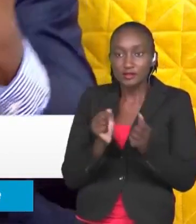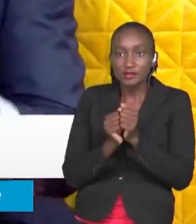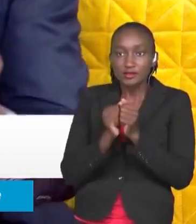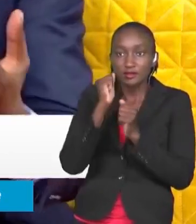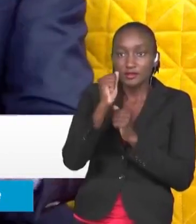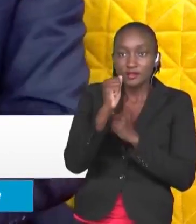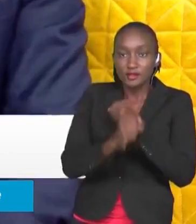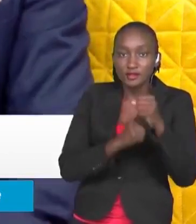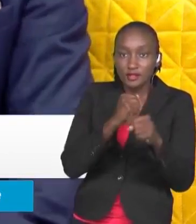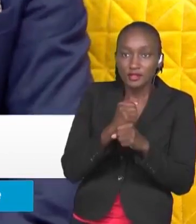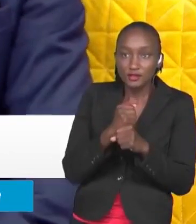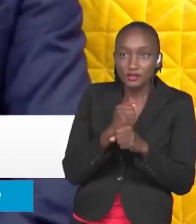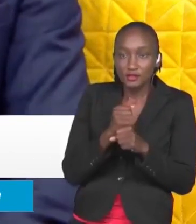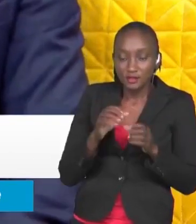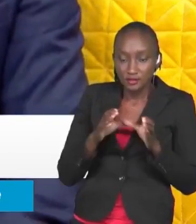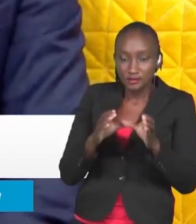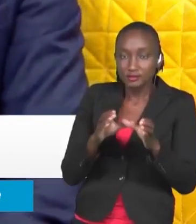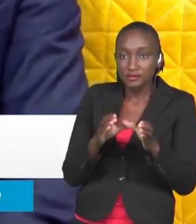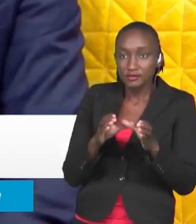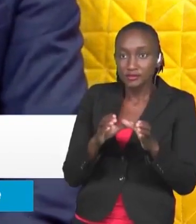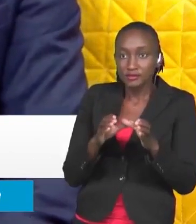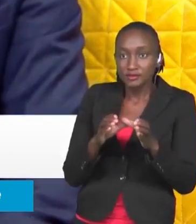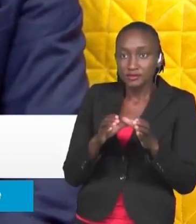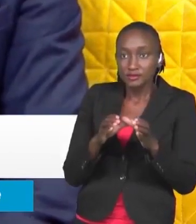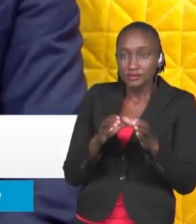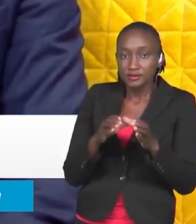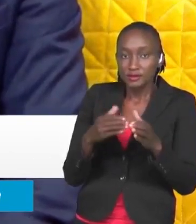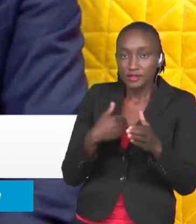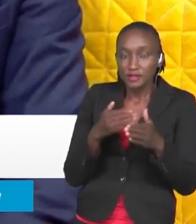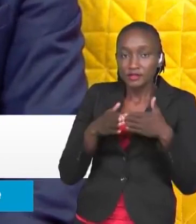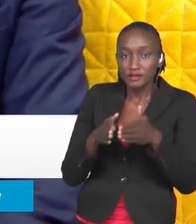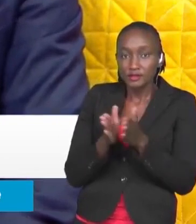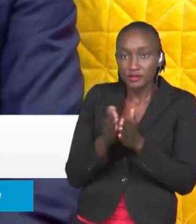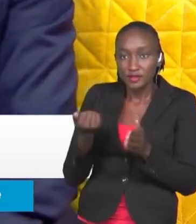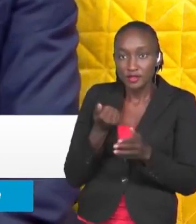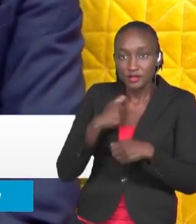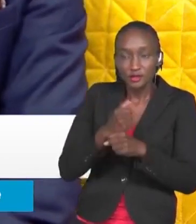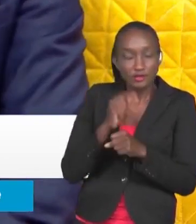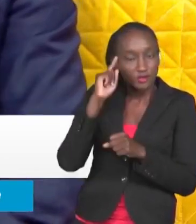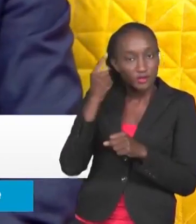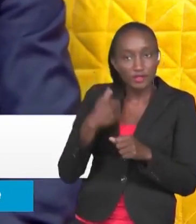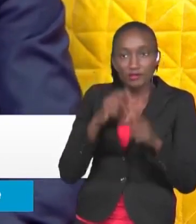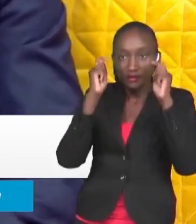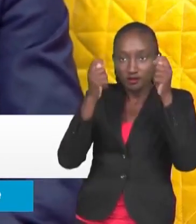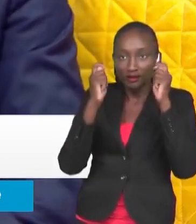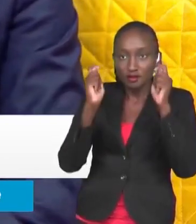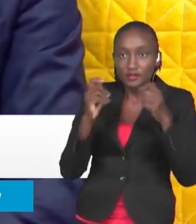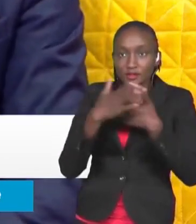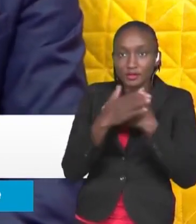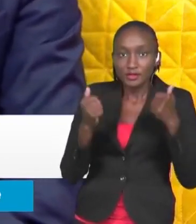they forcefully did this, do you think even there's a campaign about the presidential